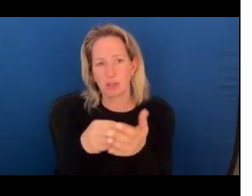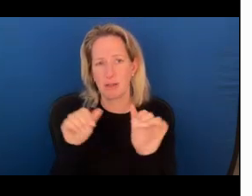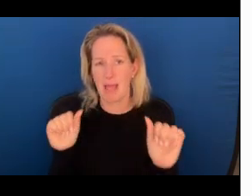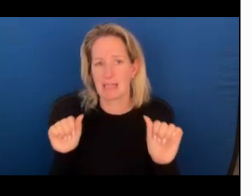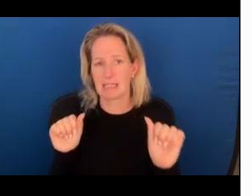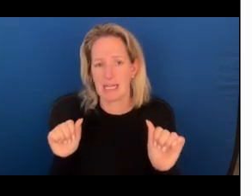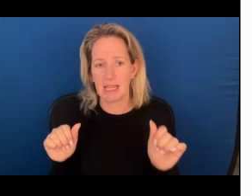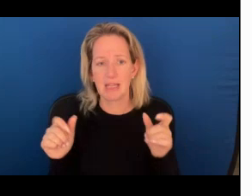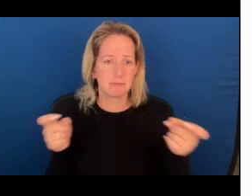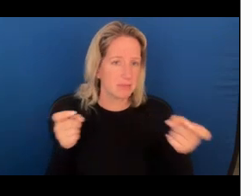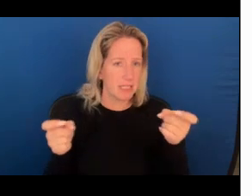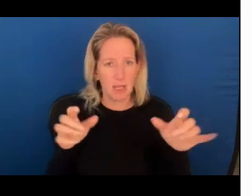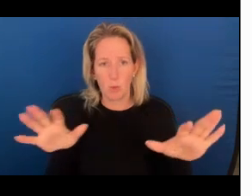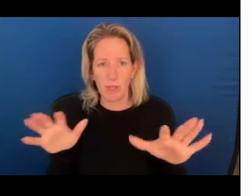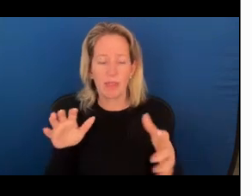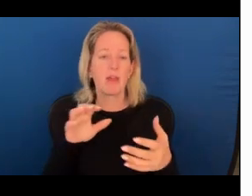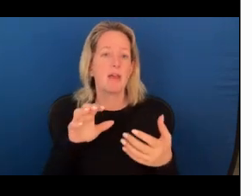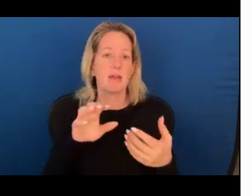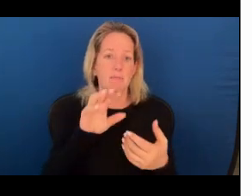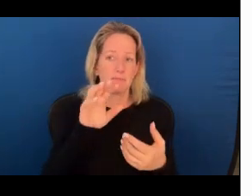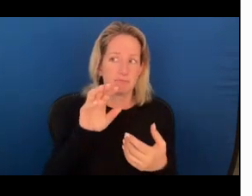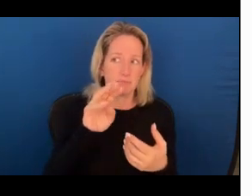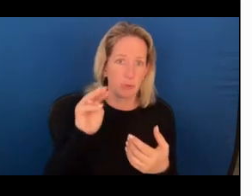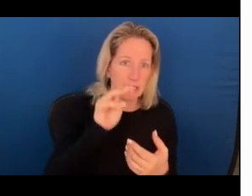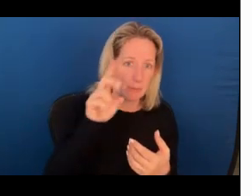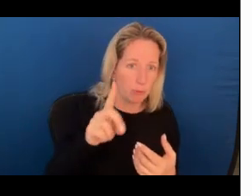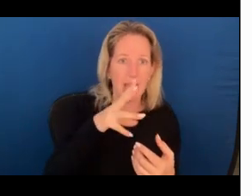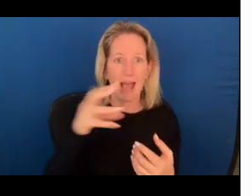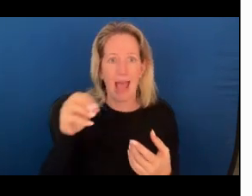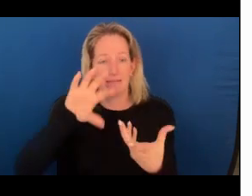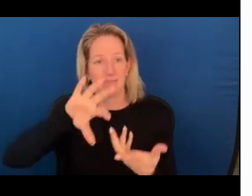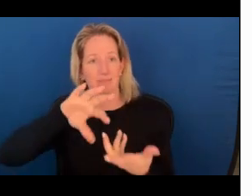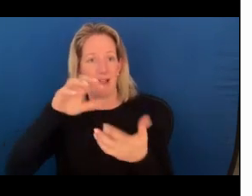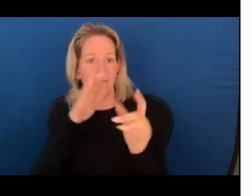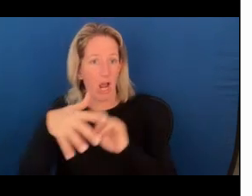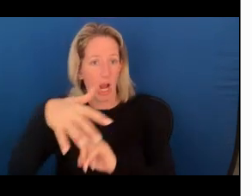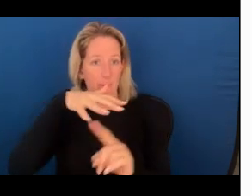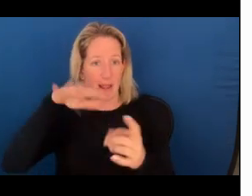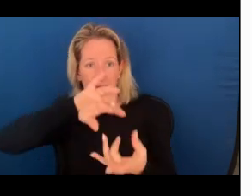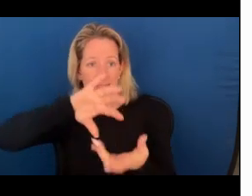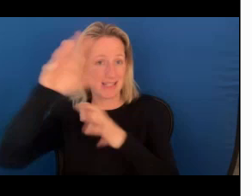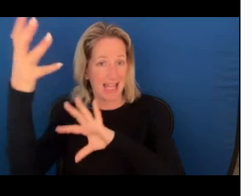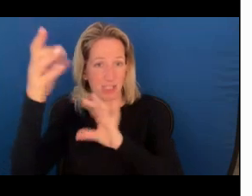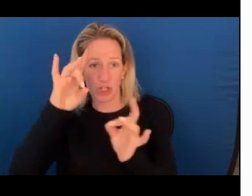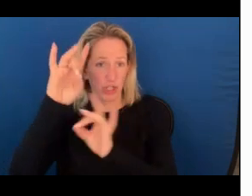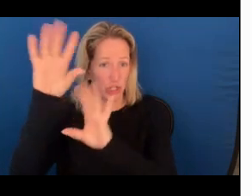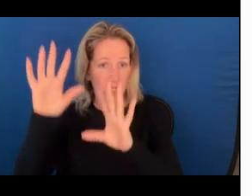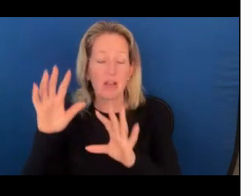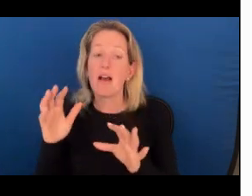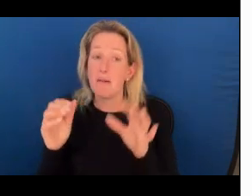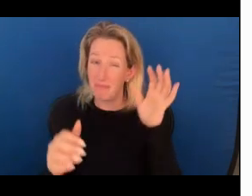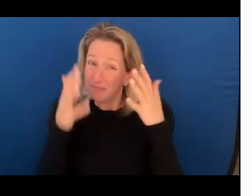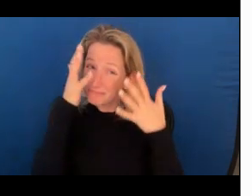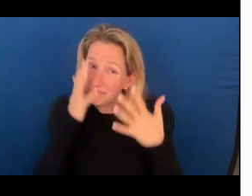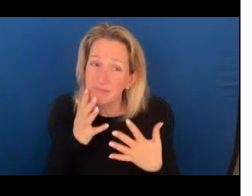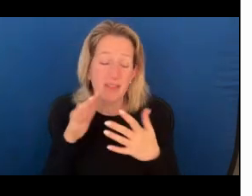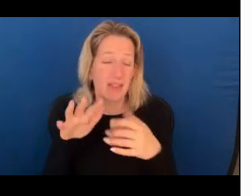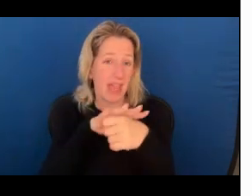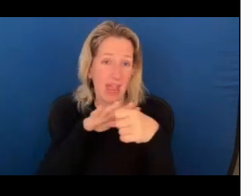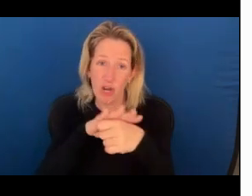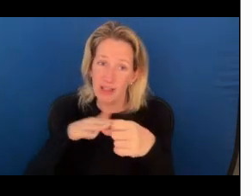for marine and related disasters. And most of these areas where that disasters really hit are underserved, you know,